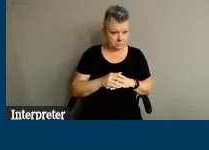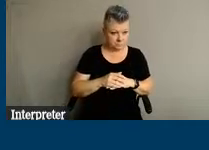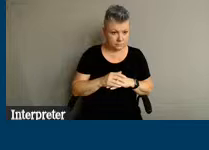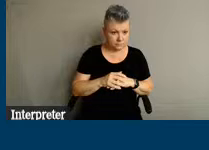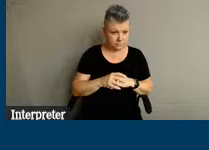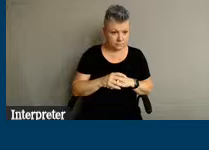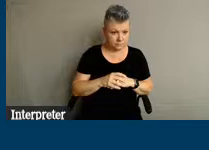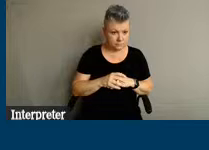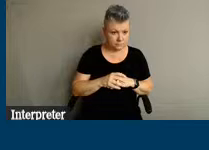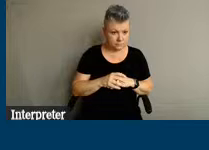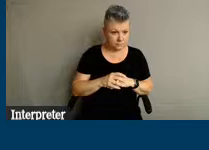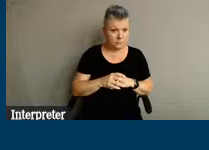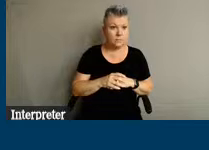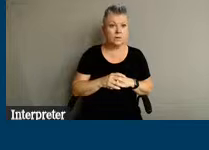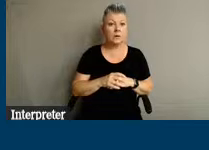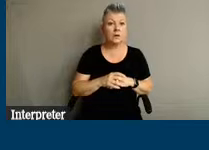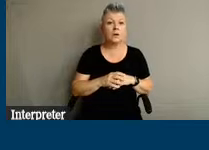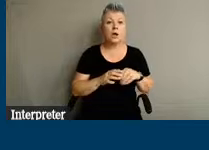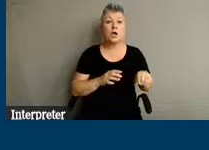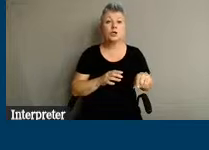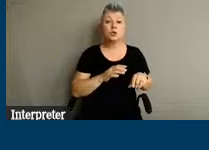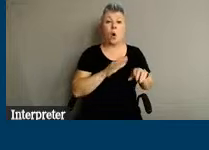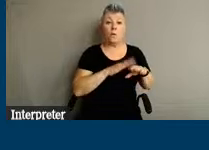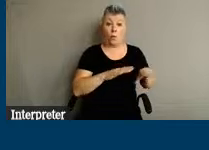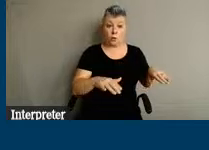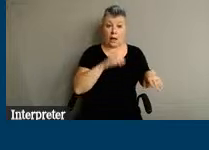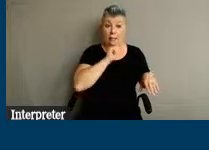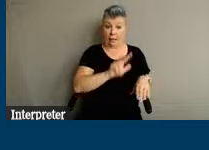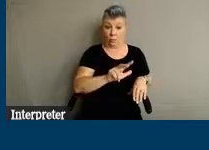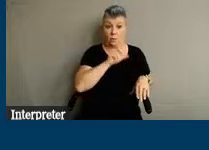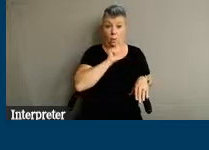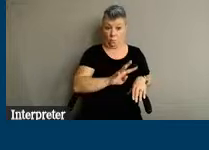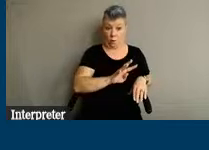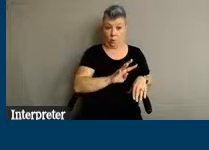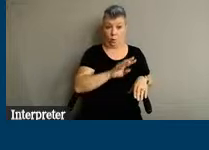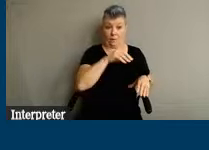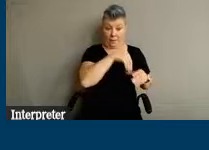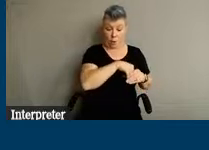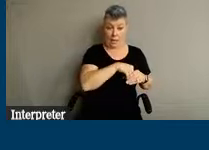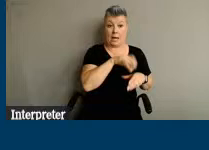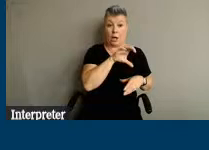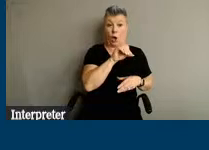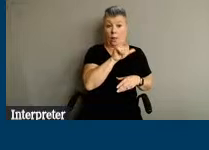child coalition, employers will have their own